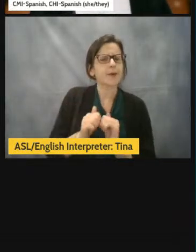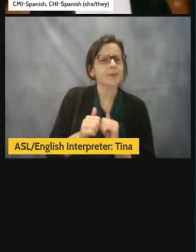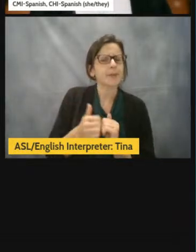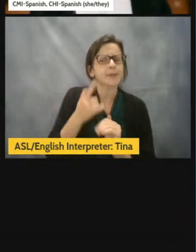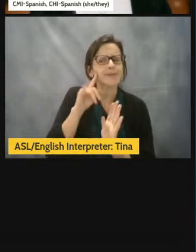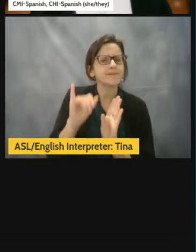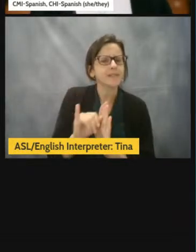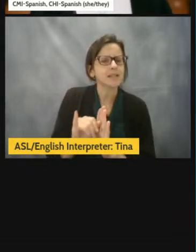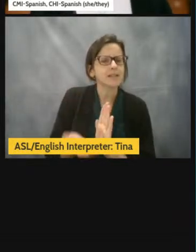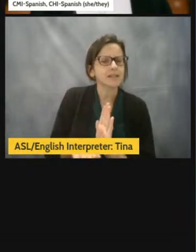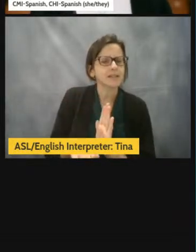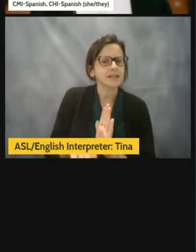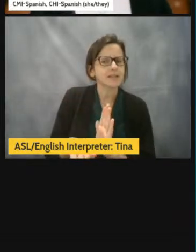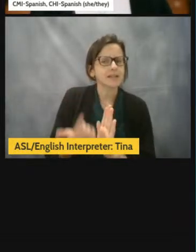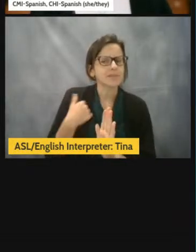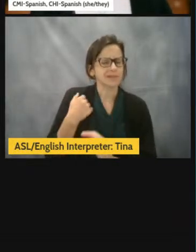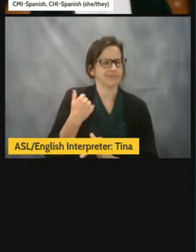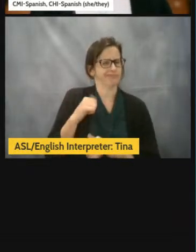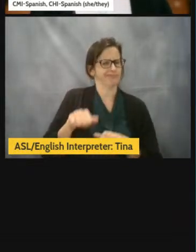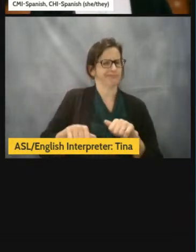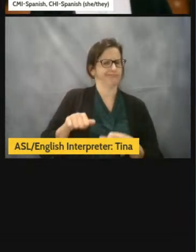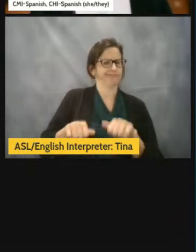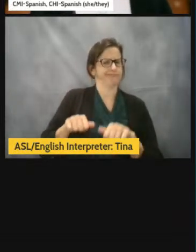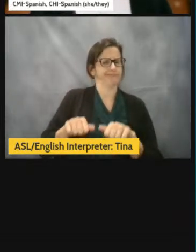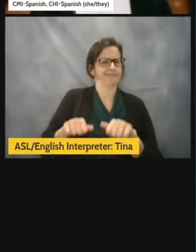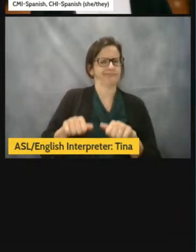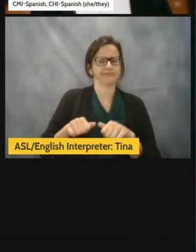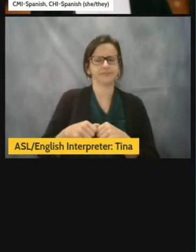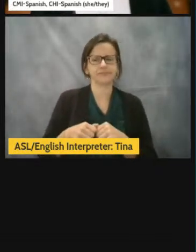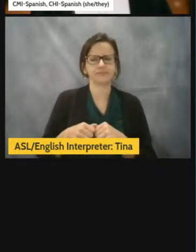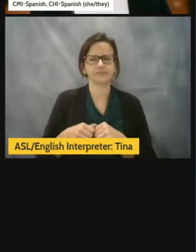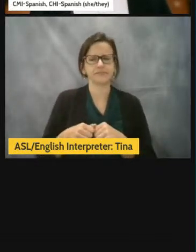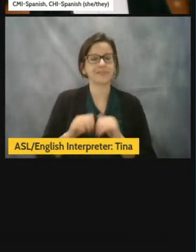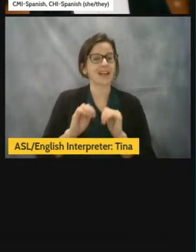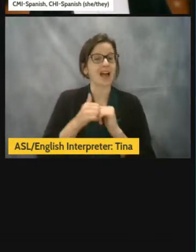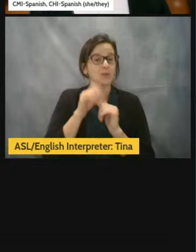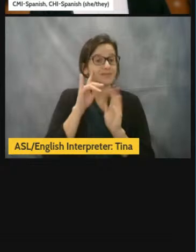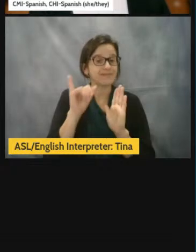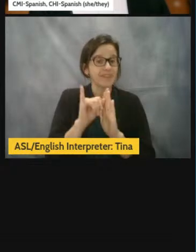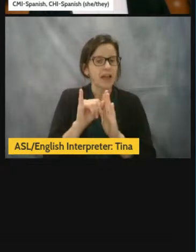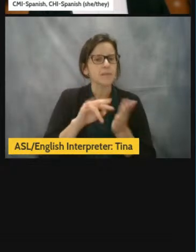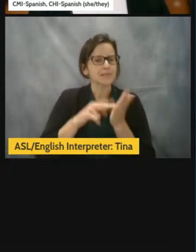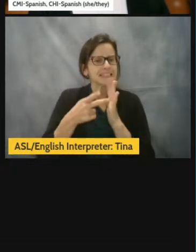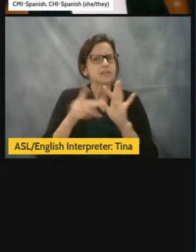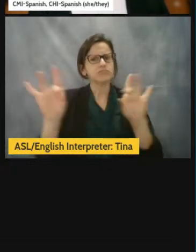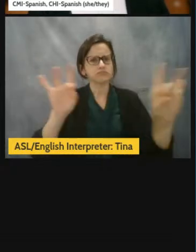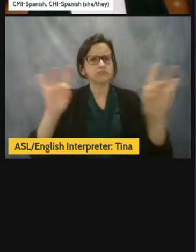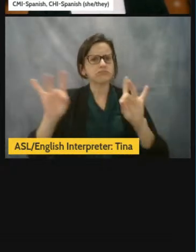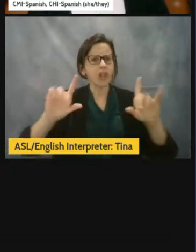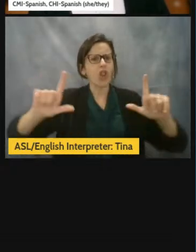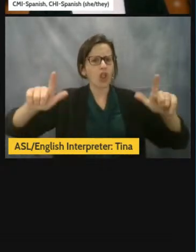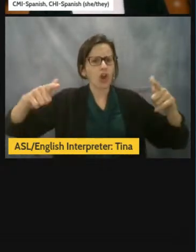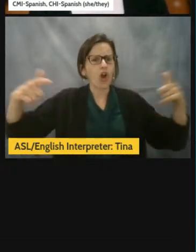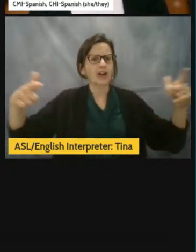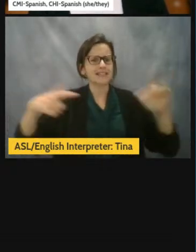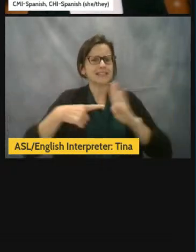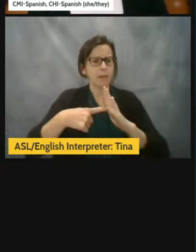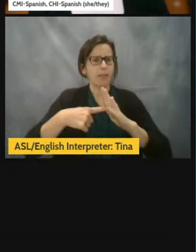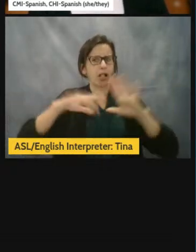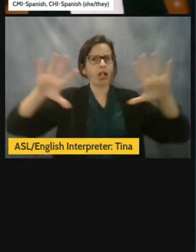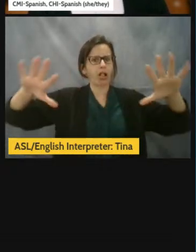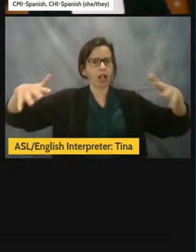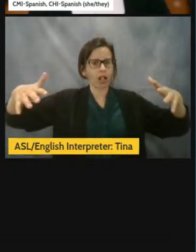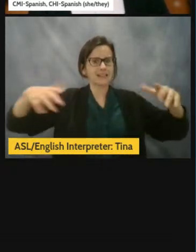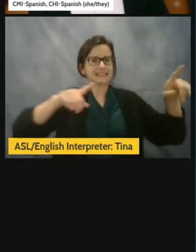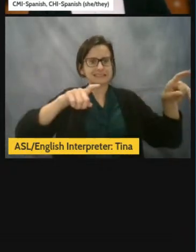out? I would think that the only way to really do that would be to have a large enough sample size where you tested people's